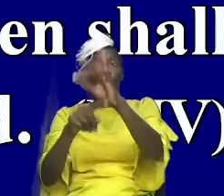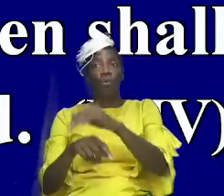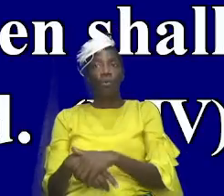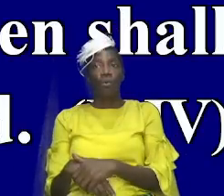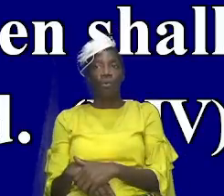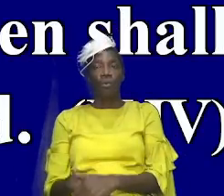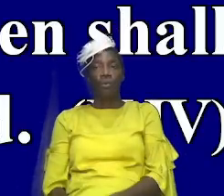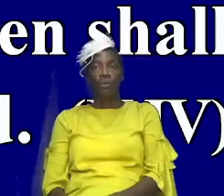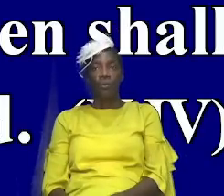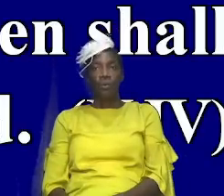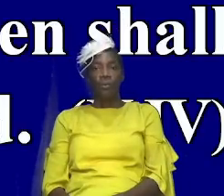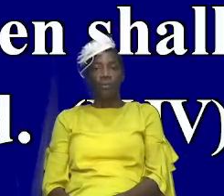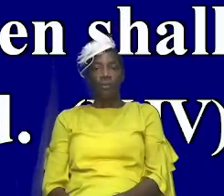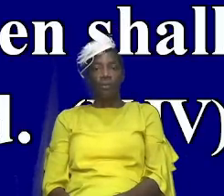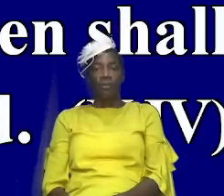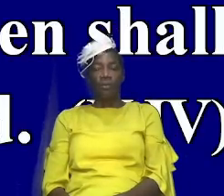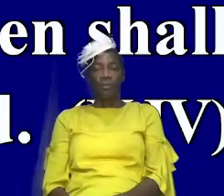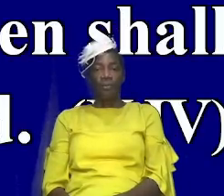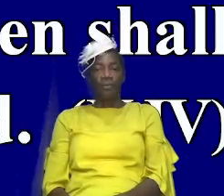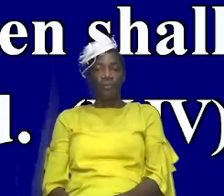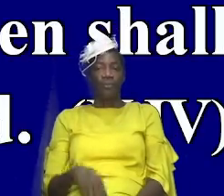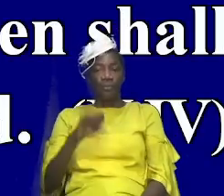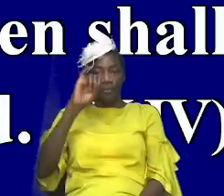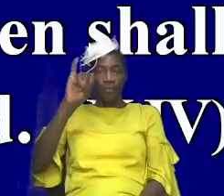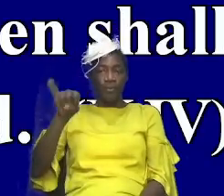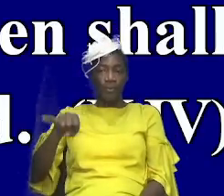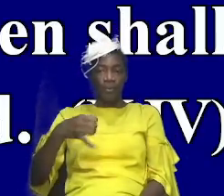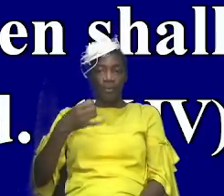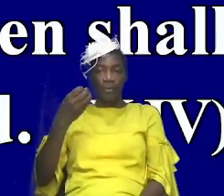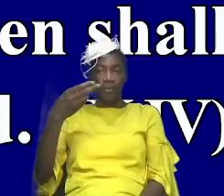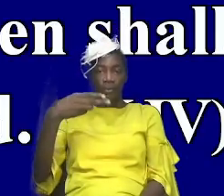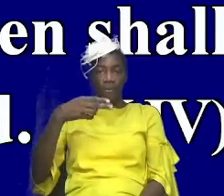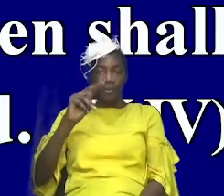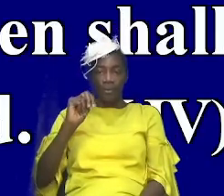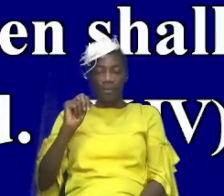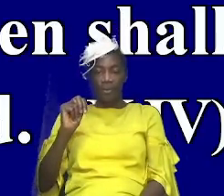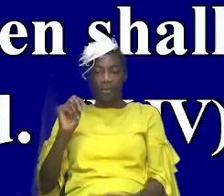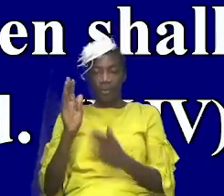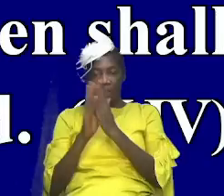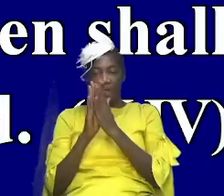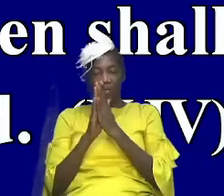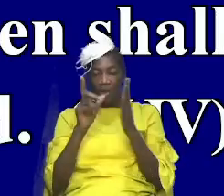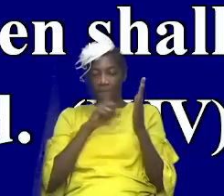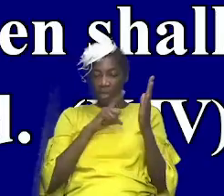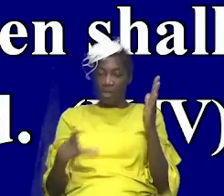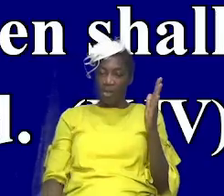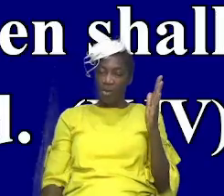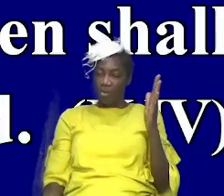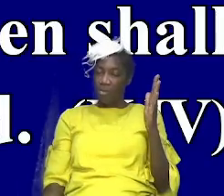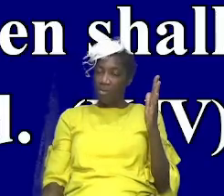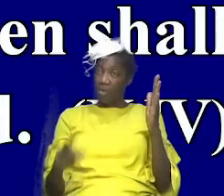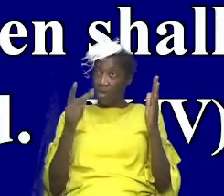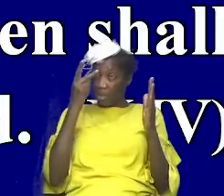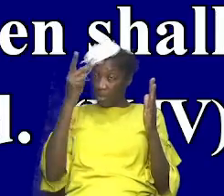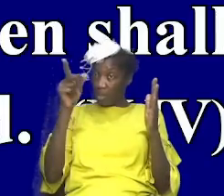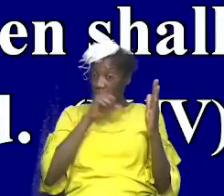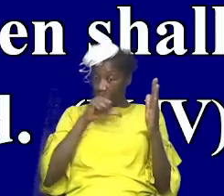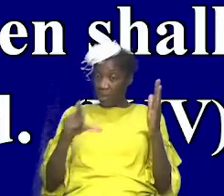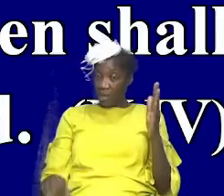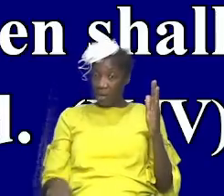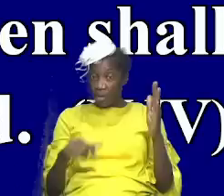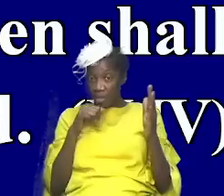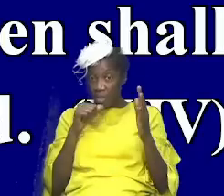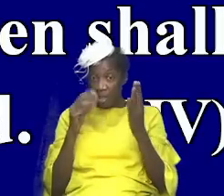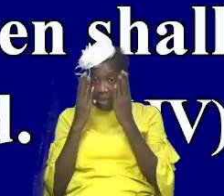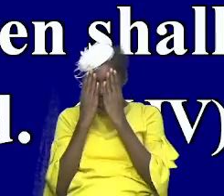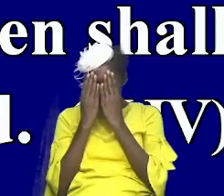And the Apostle John, one of the time when he wrote, you know, he said he prayed that we look for the Lord, and when the Lord come, we are not